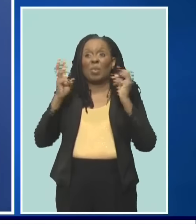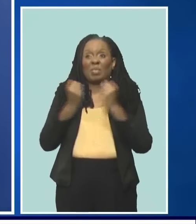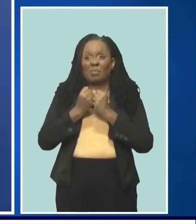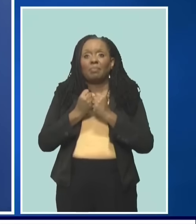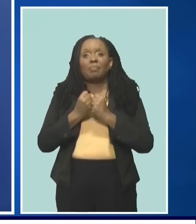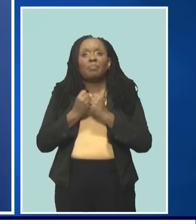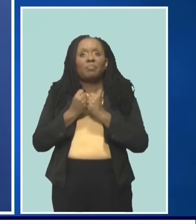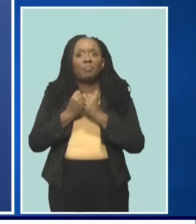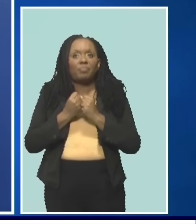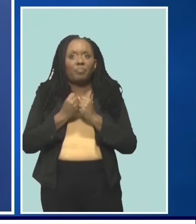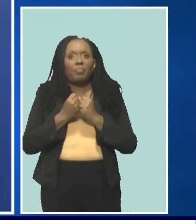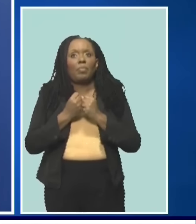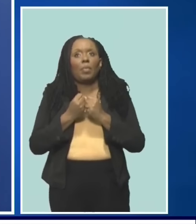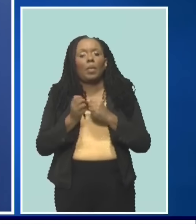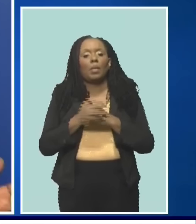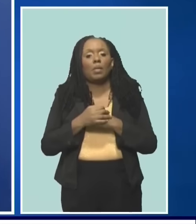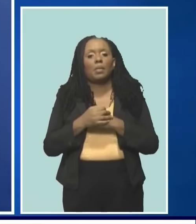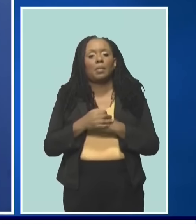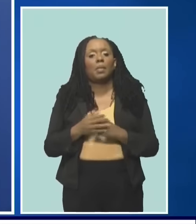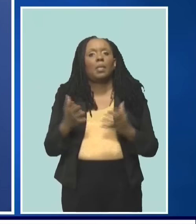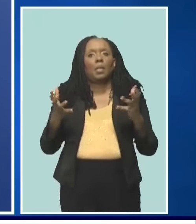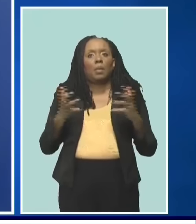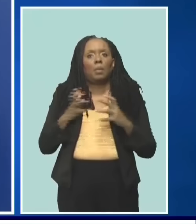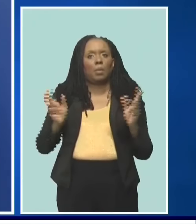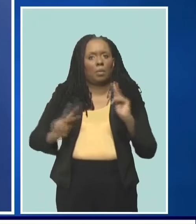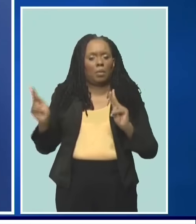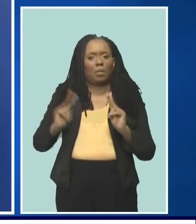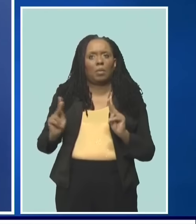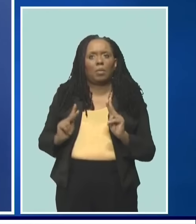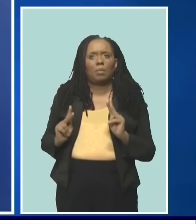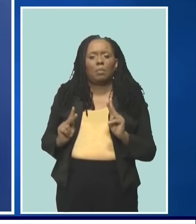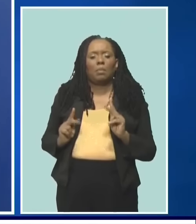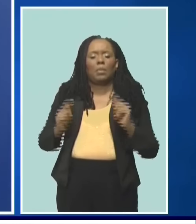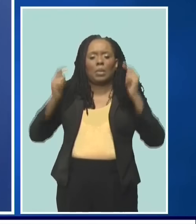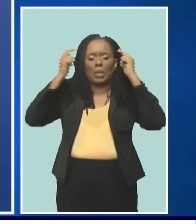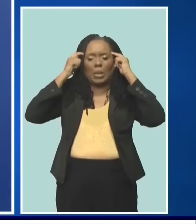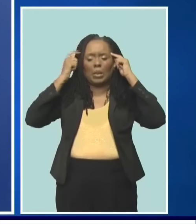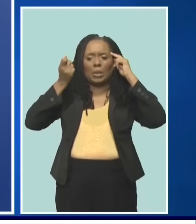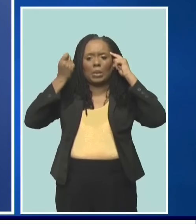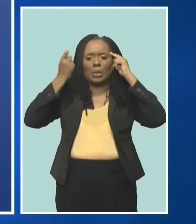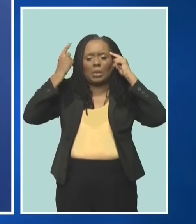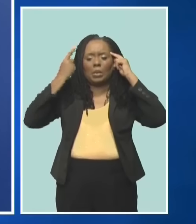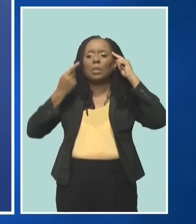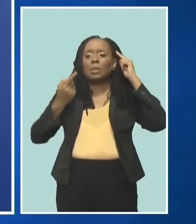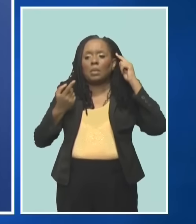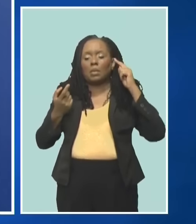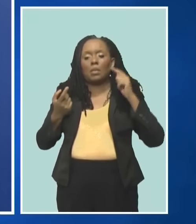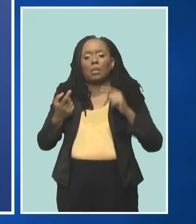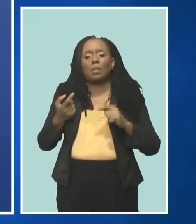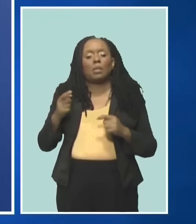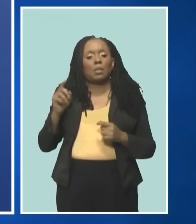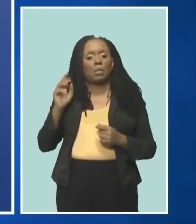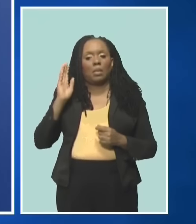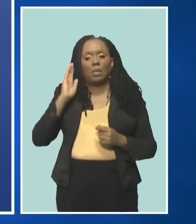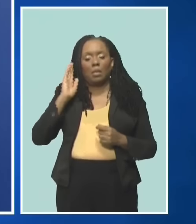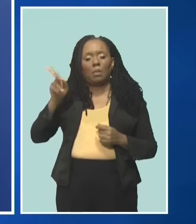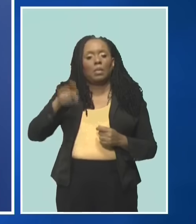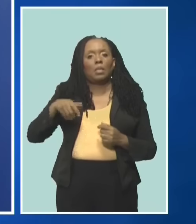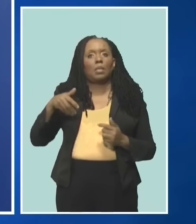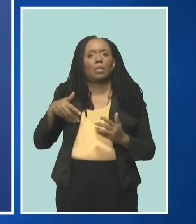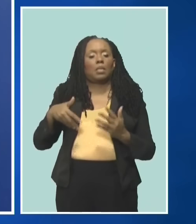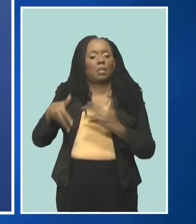technical setting and get them into a frame of mind where they understand that they will have to at some point interact